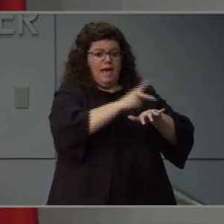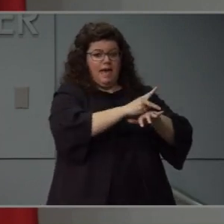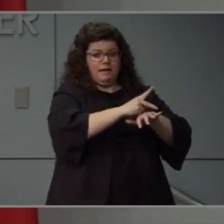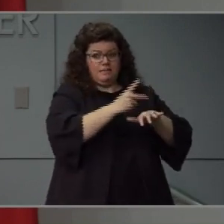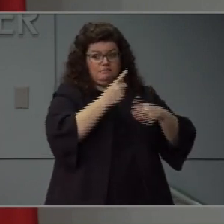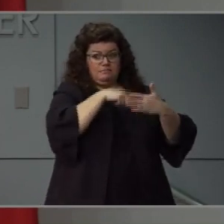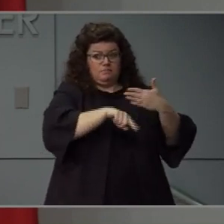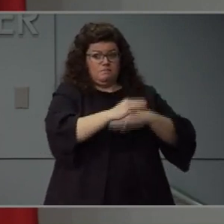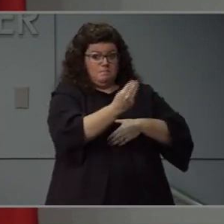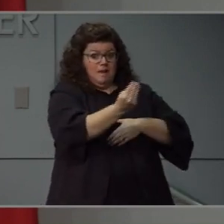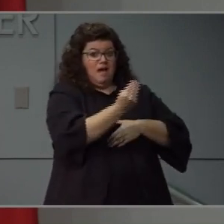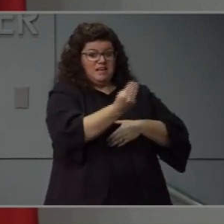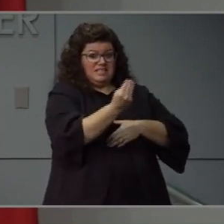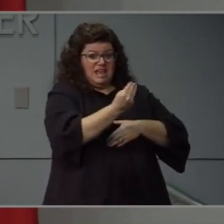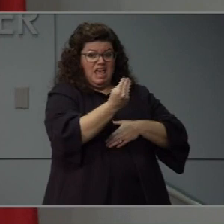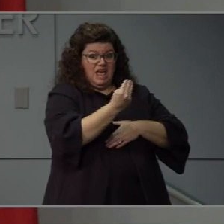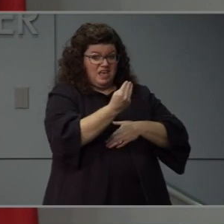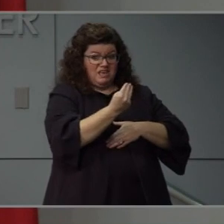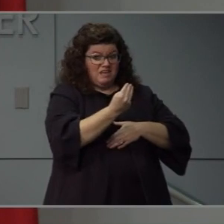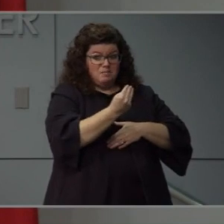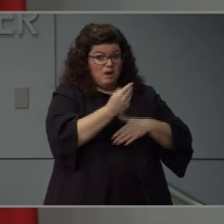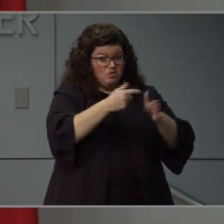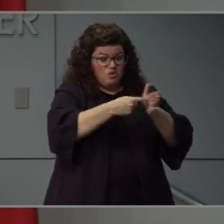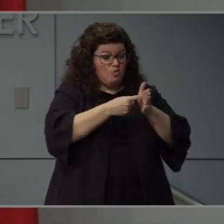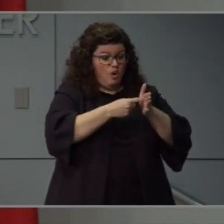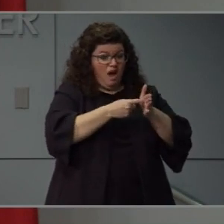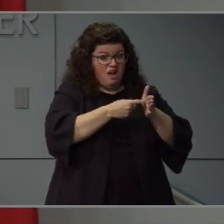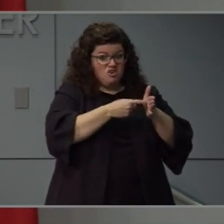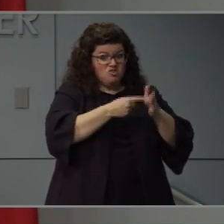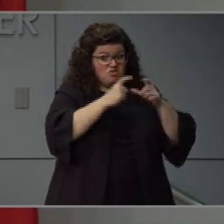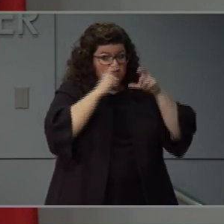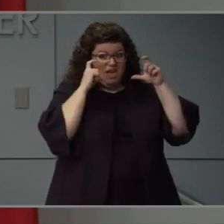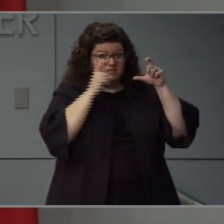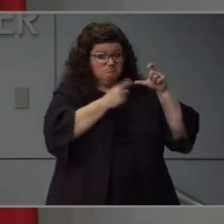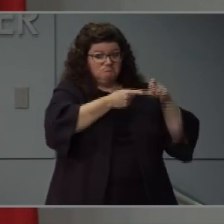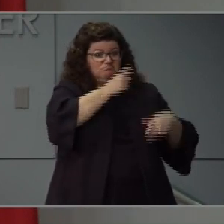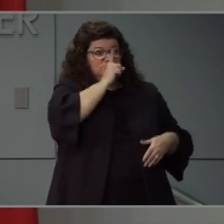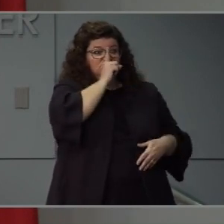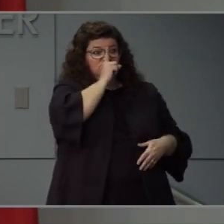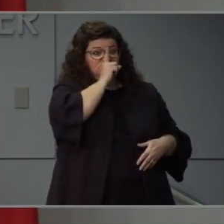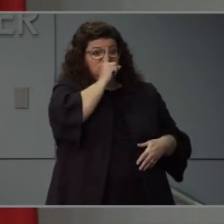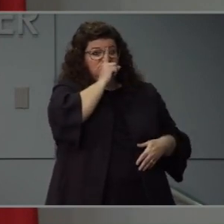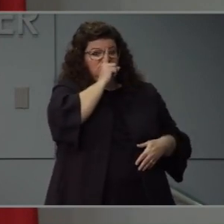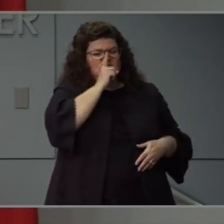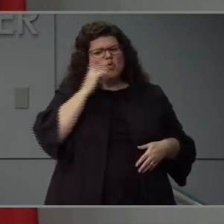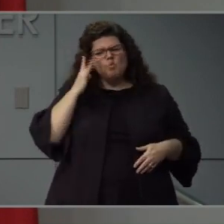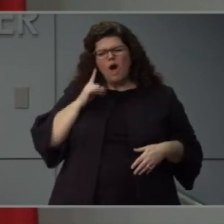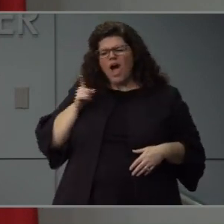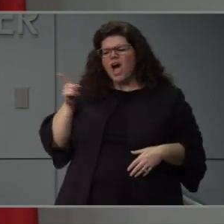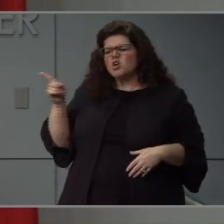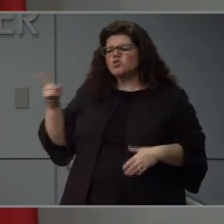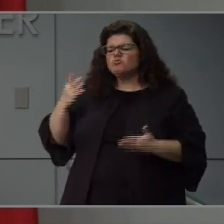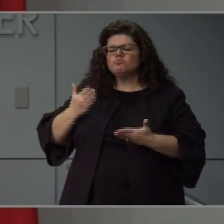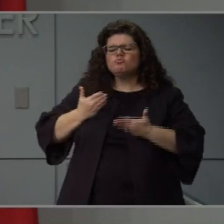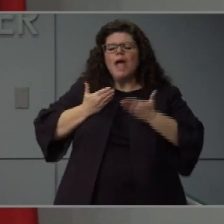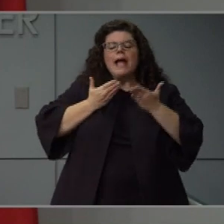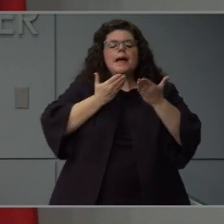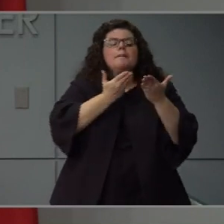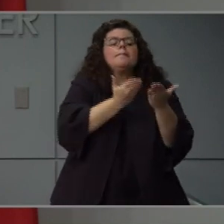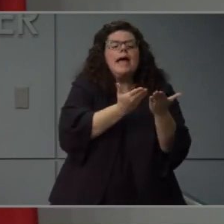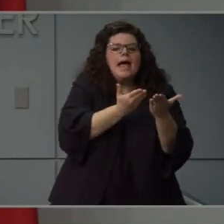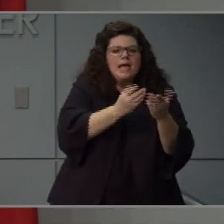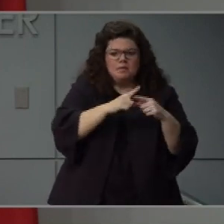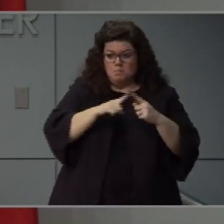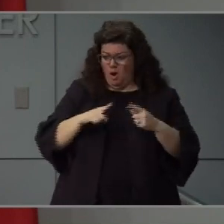required. Why are masks something that are only a suggestion or a recommendation at the statewide level, but are mandated in some places at the